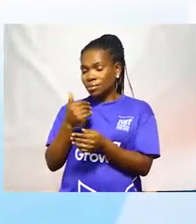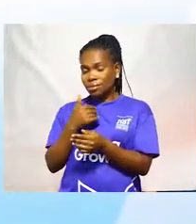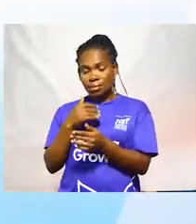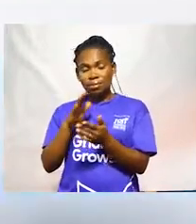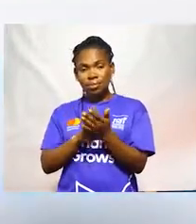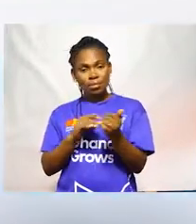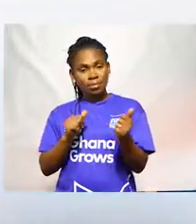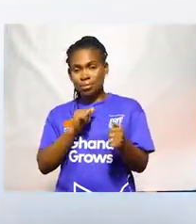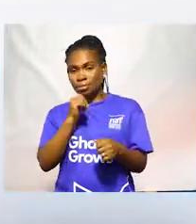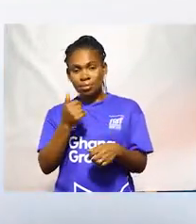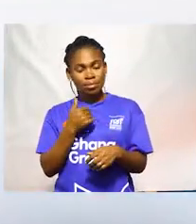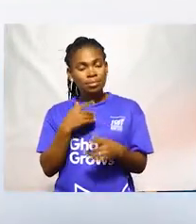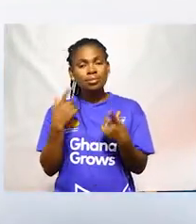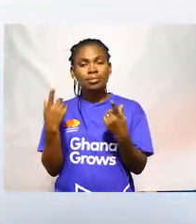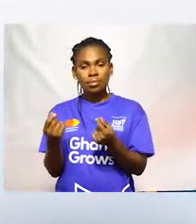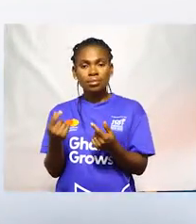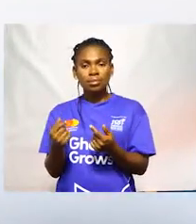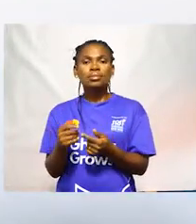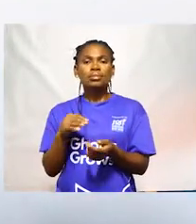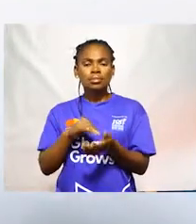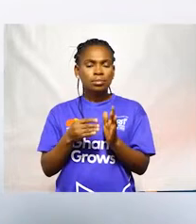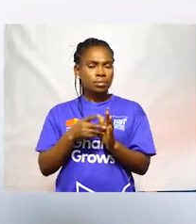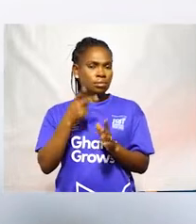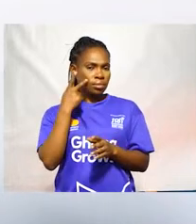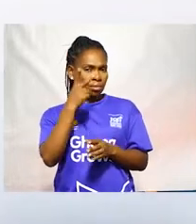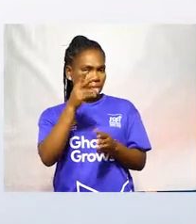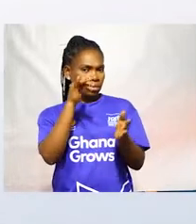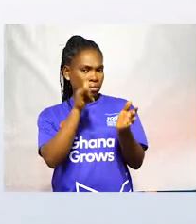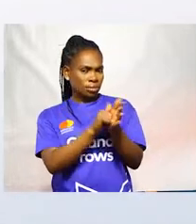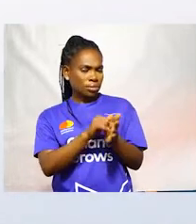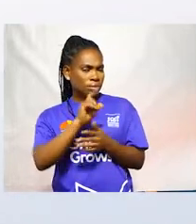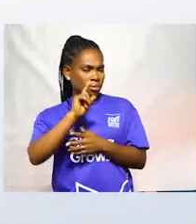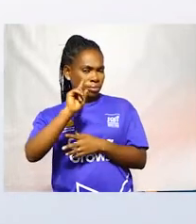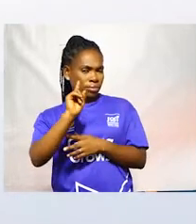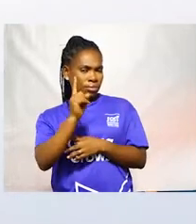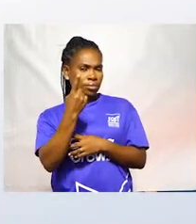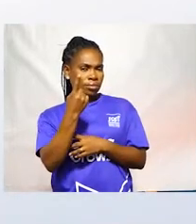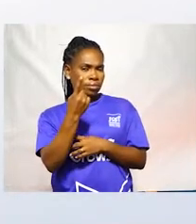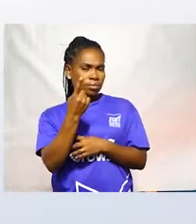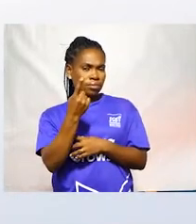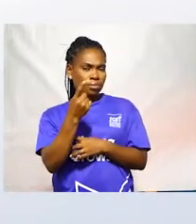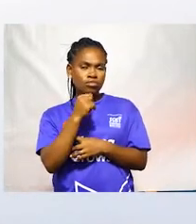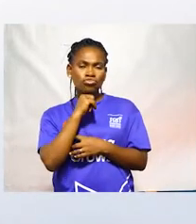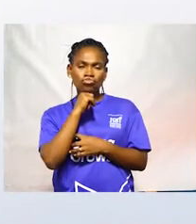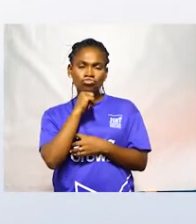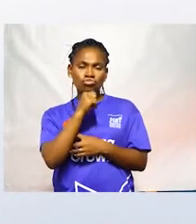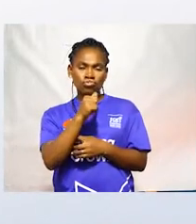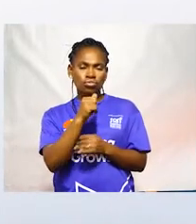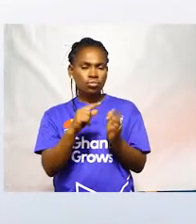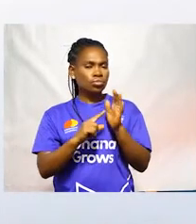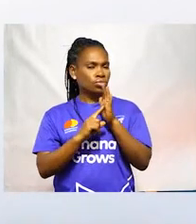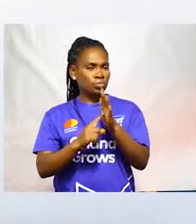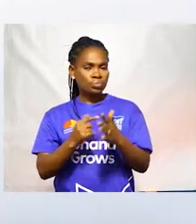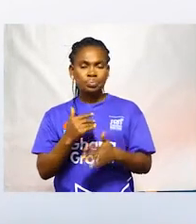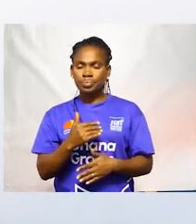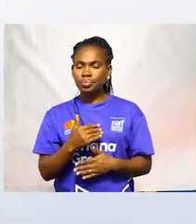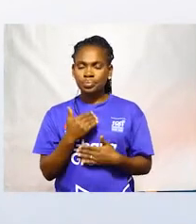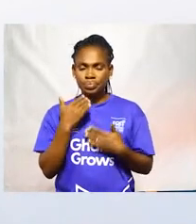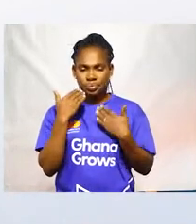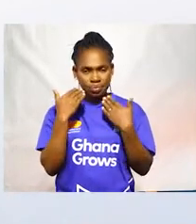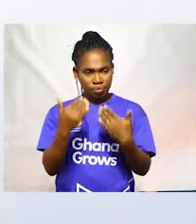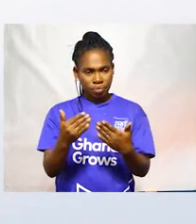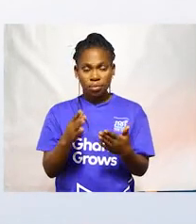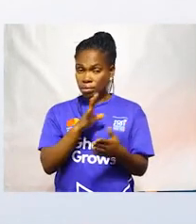up? I see that as, first of all, ingratitude and